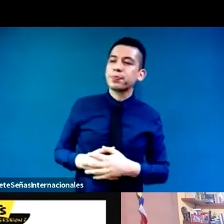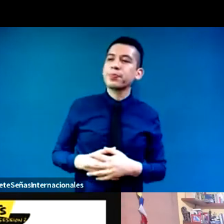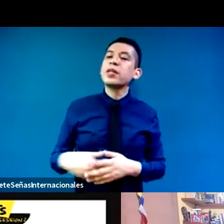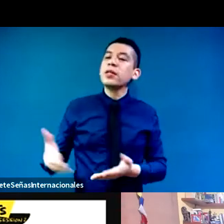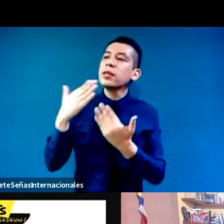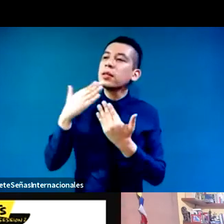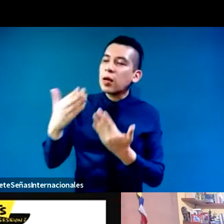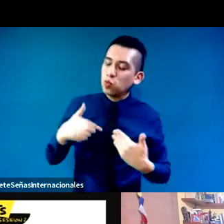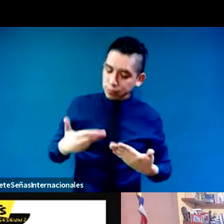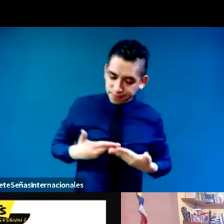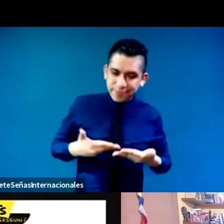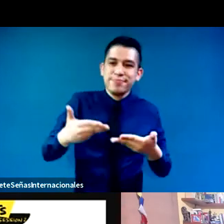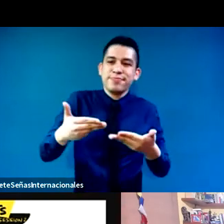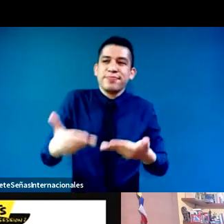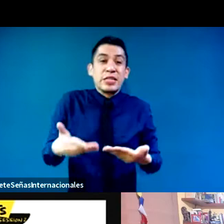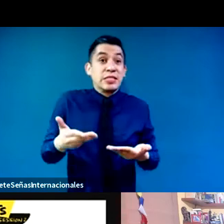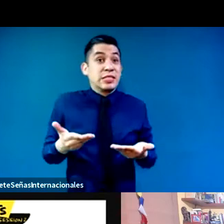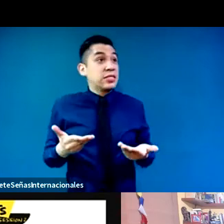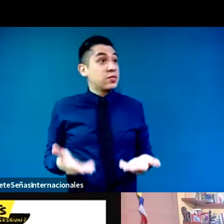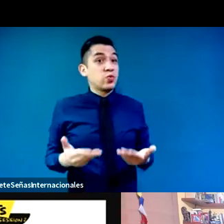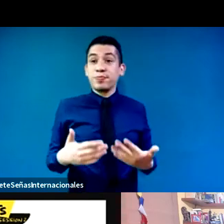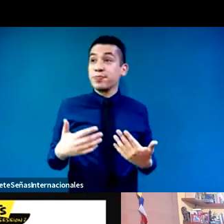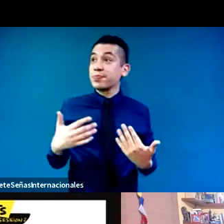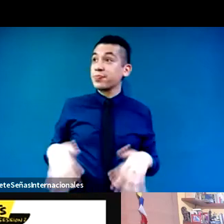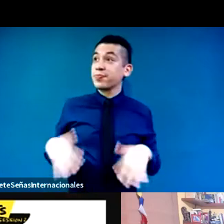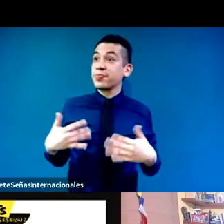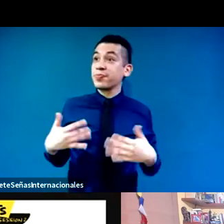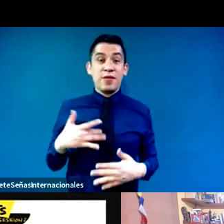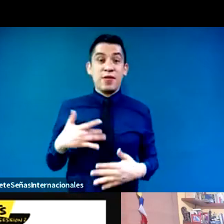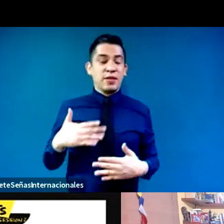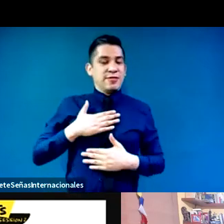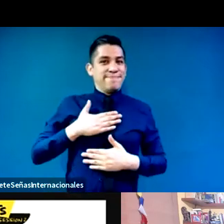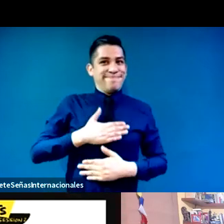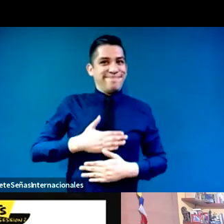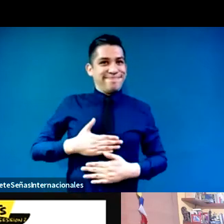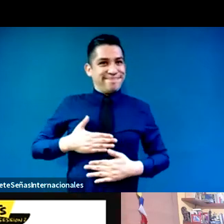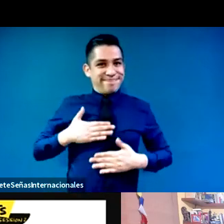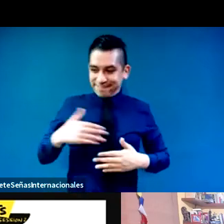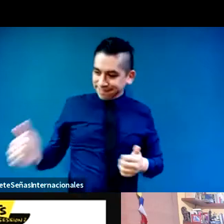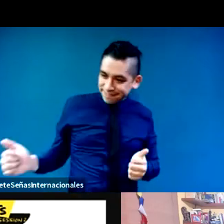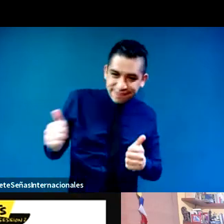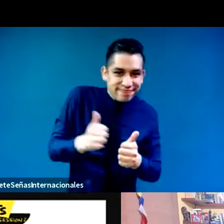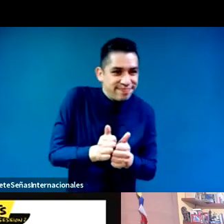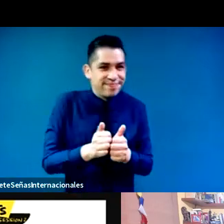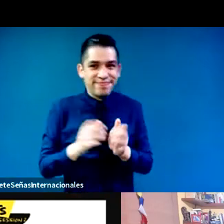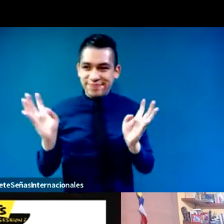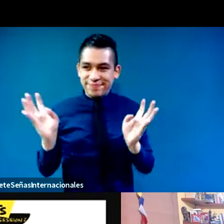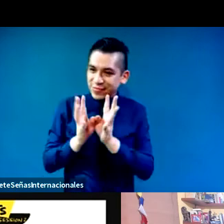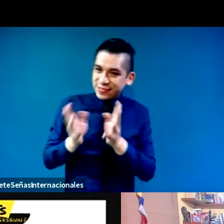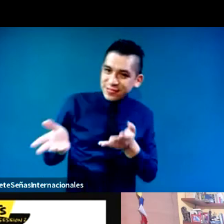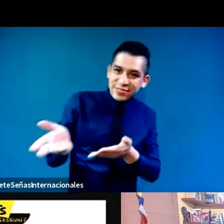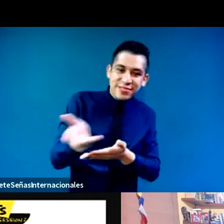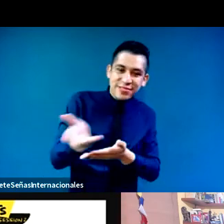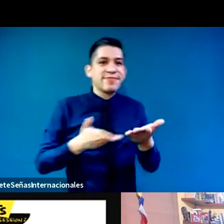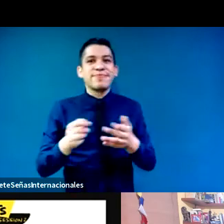to be here on behalf of CARE as one of the co-leads of the Action Coalition on Economic Justice and Rights.